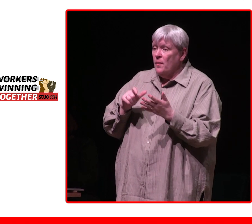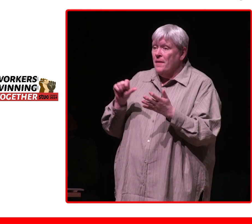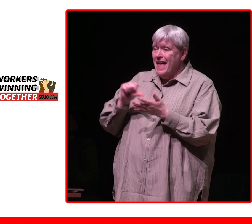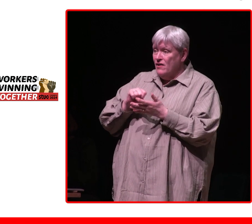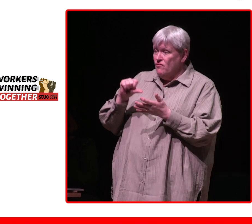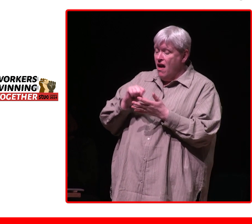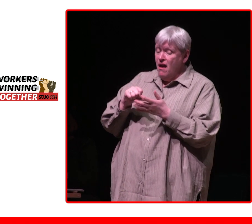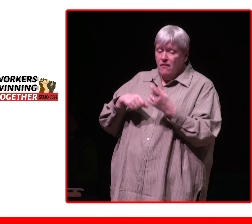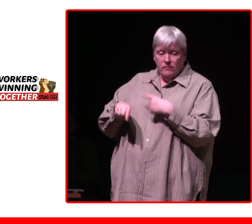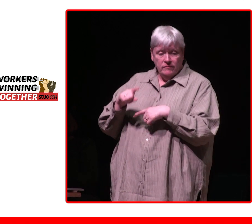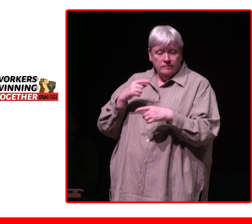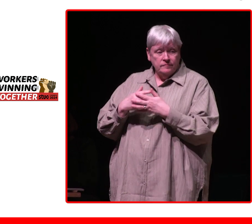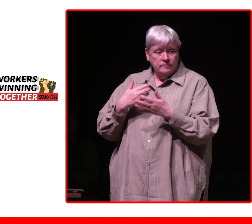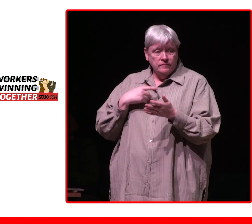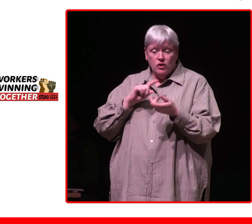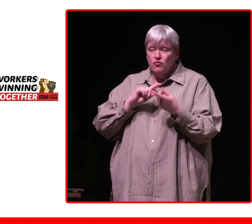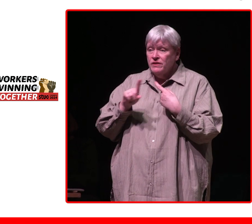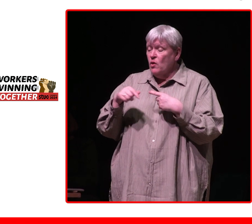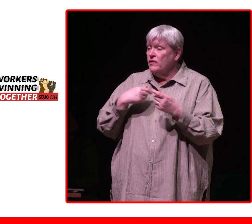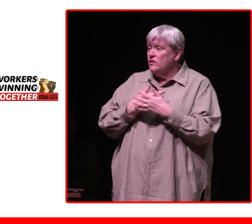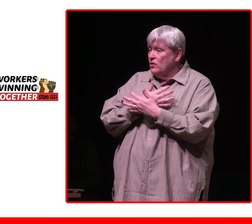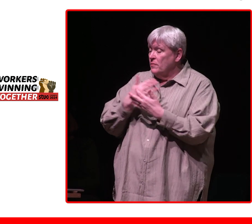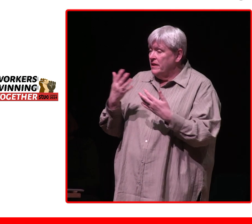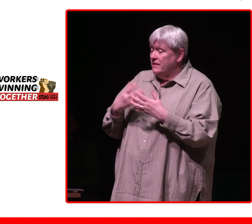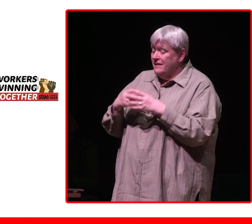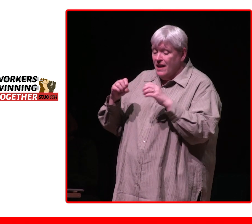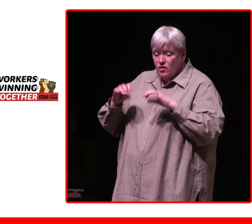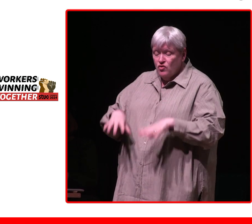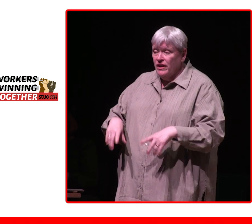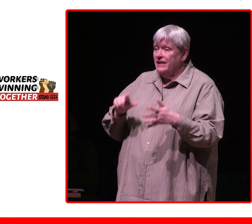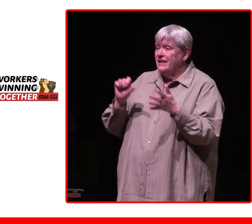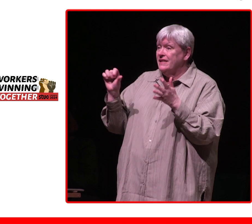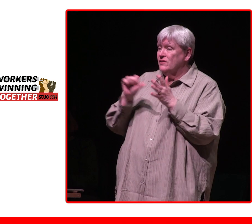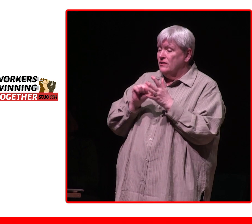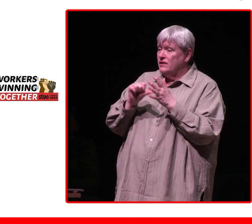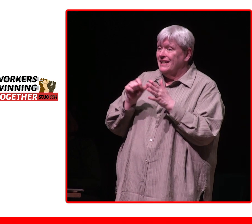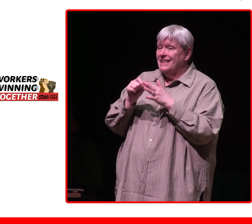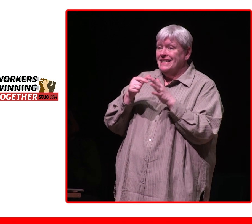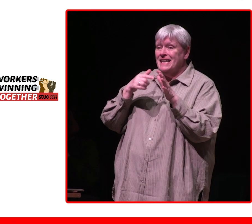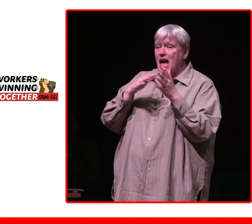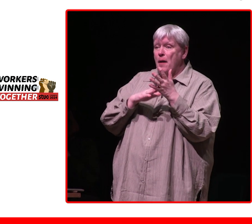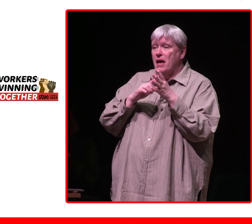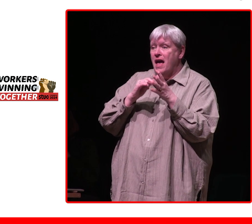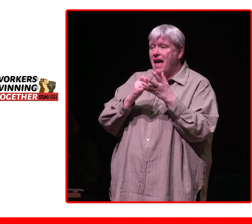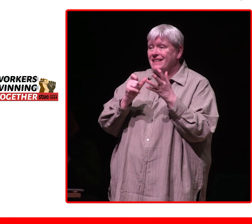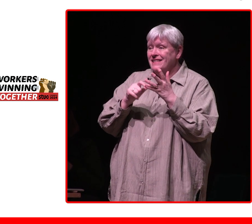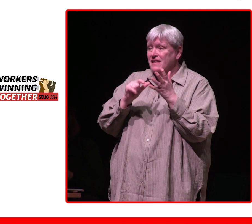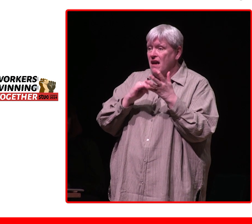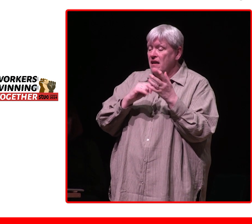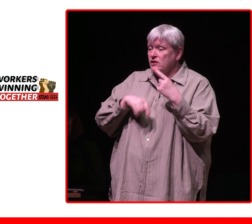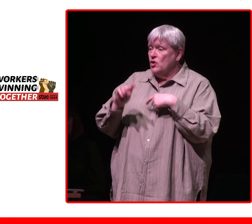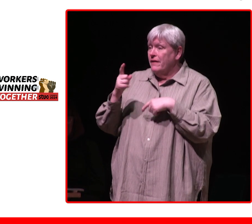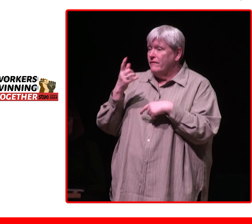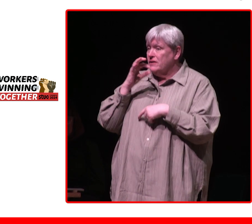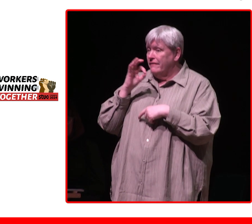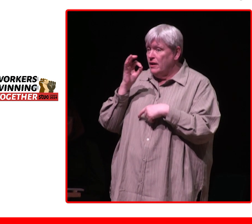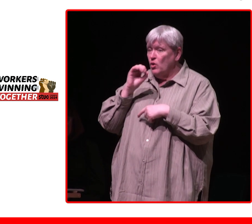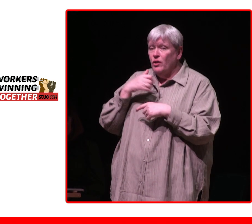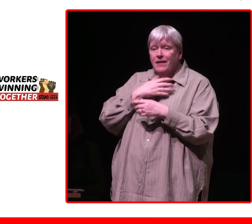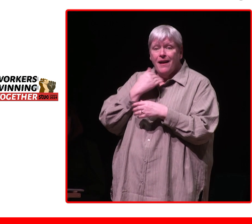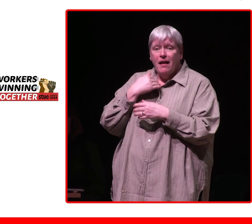to a series of attacks, including the bombing of the Iranian consulate in Damascus on the 1st of April, which killed several